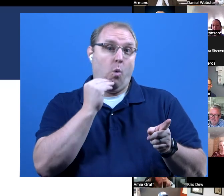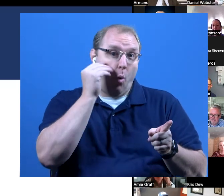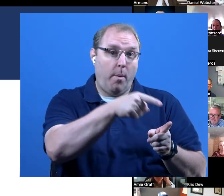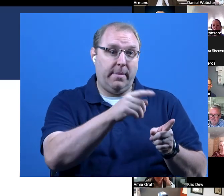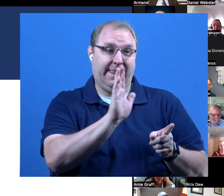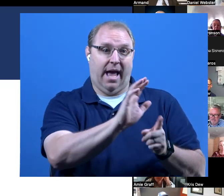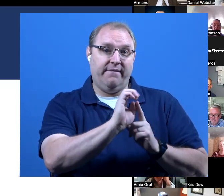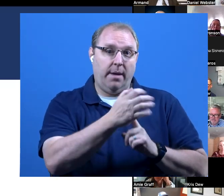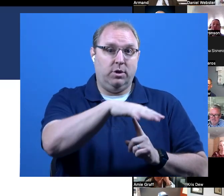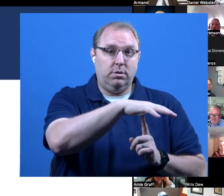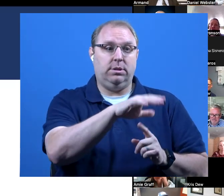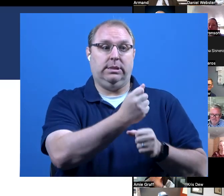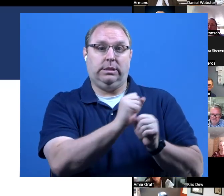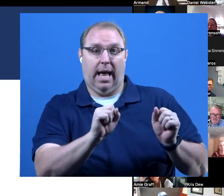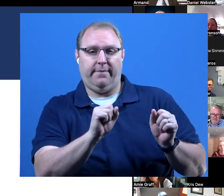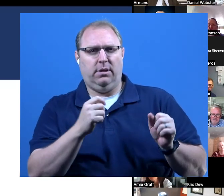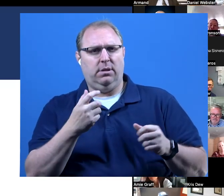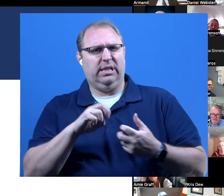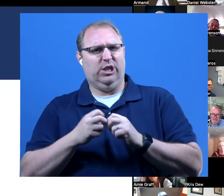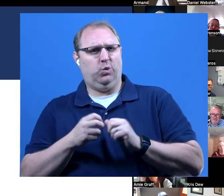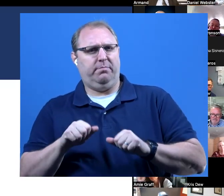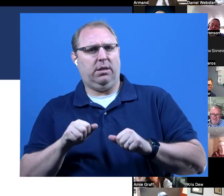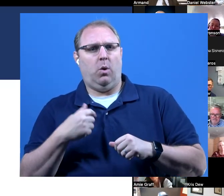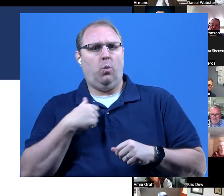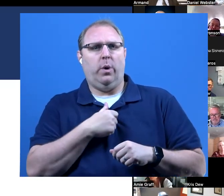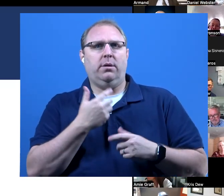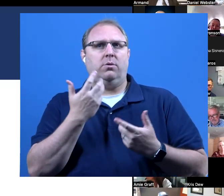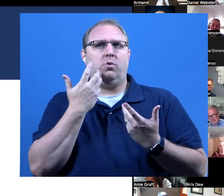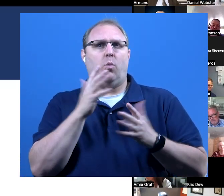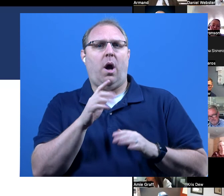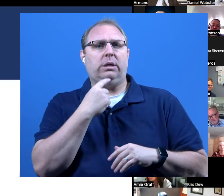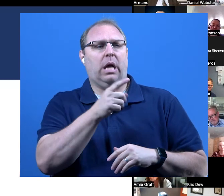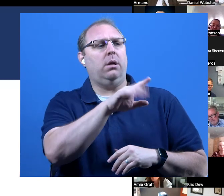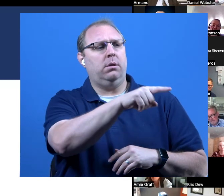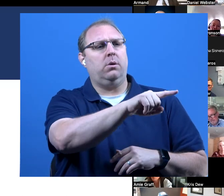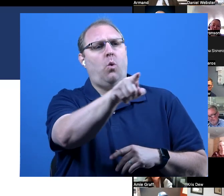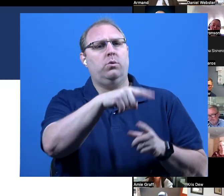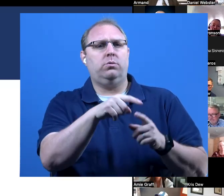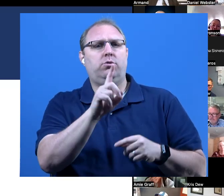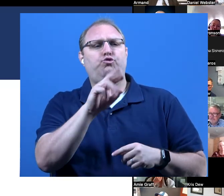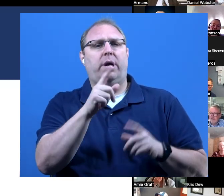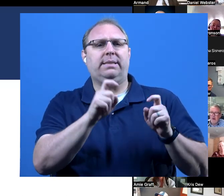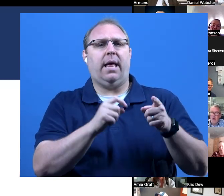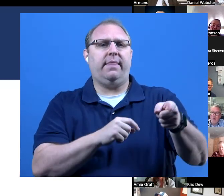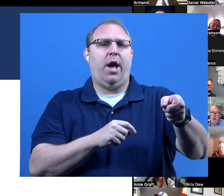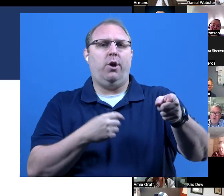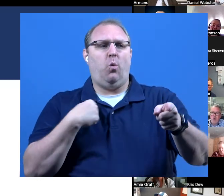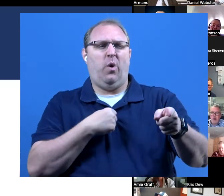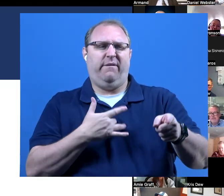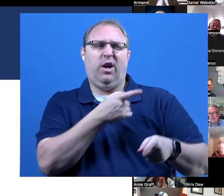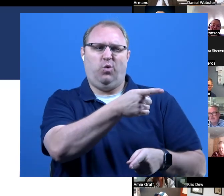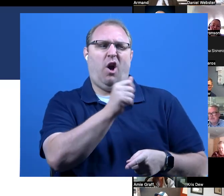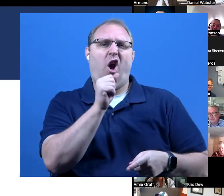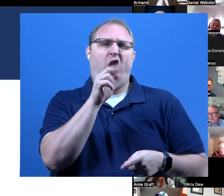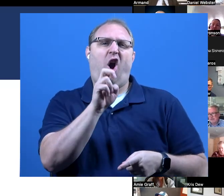performance expectations, then you end their telework. Just follow that process of what we're going to do, making sure that we follow the